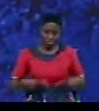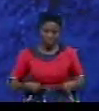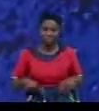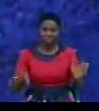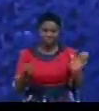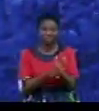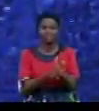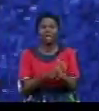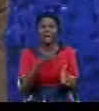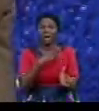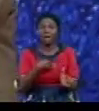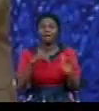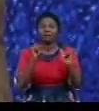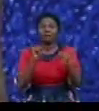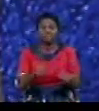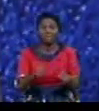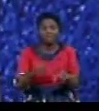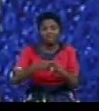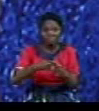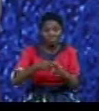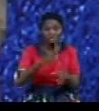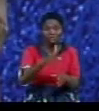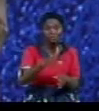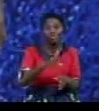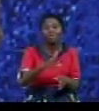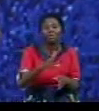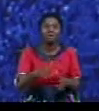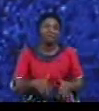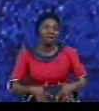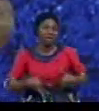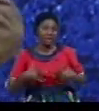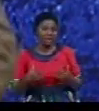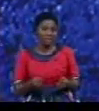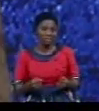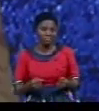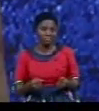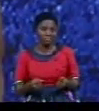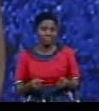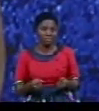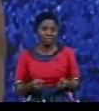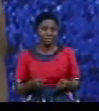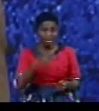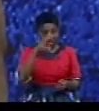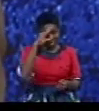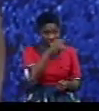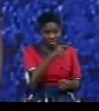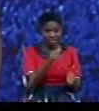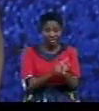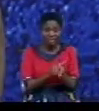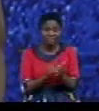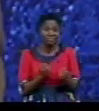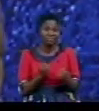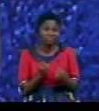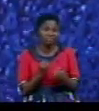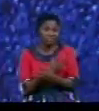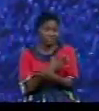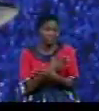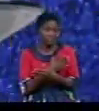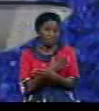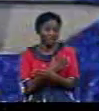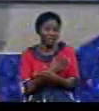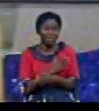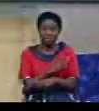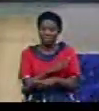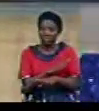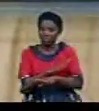life fear has Thomas he that Fearless is not made perfect in love the